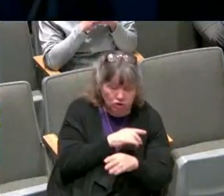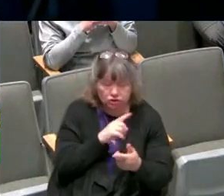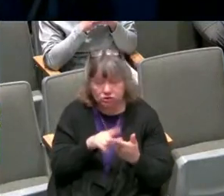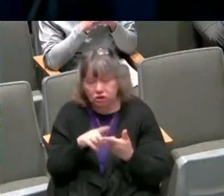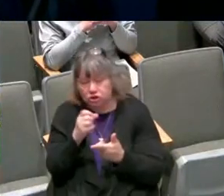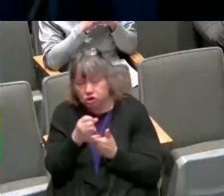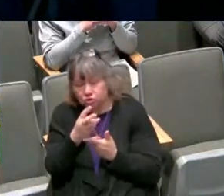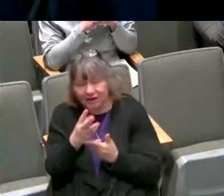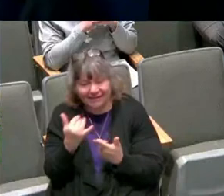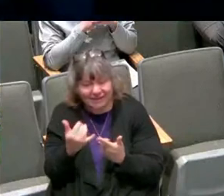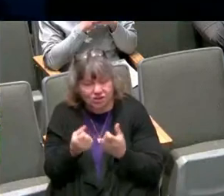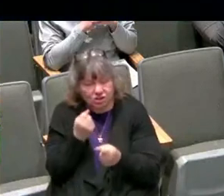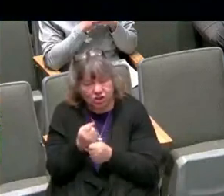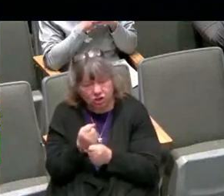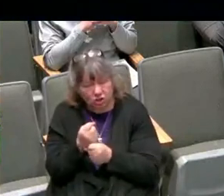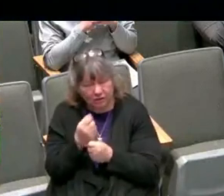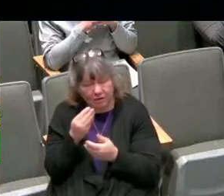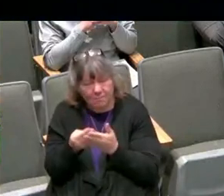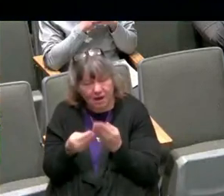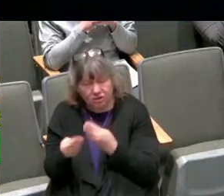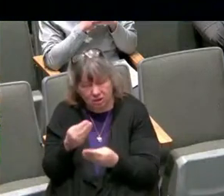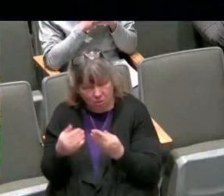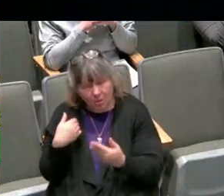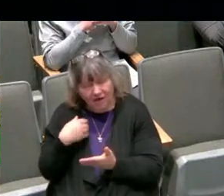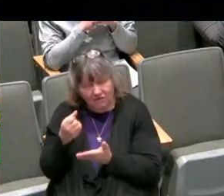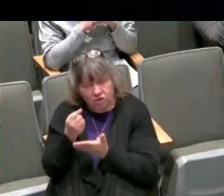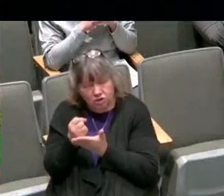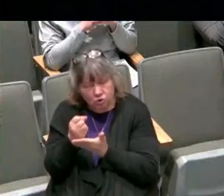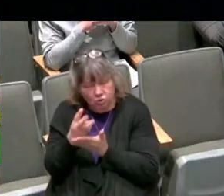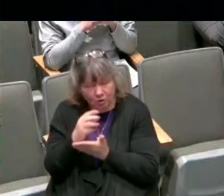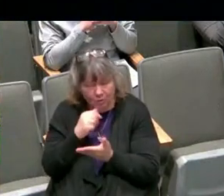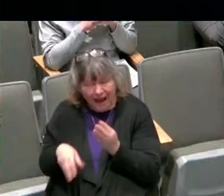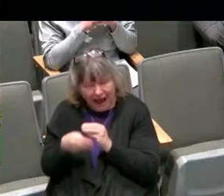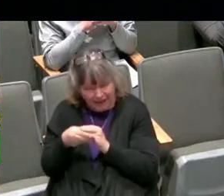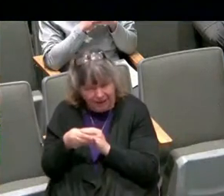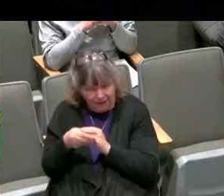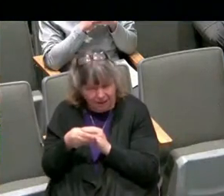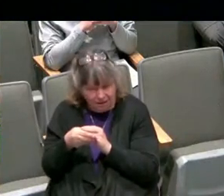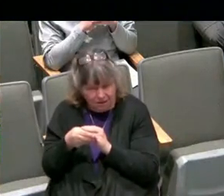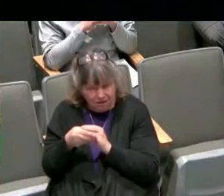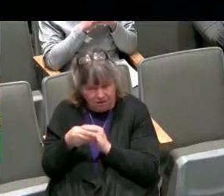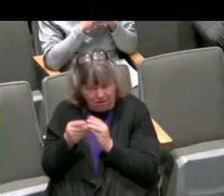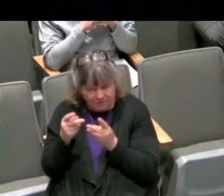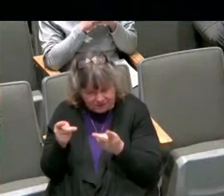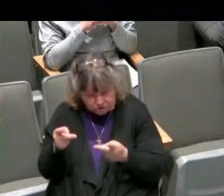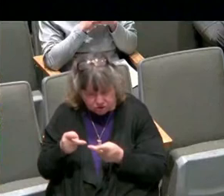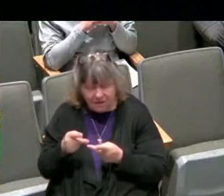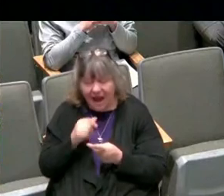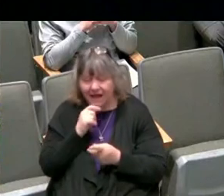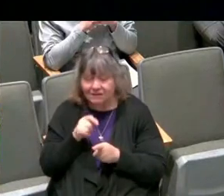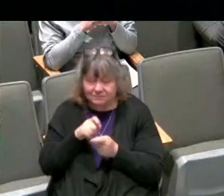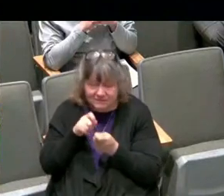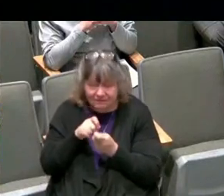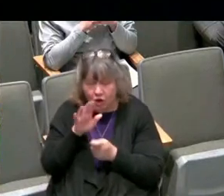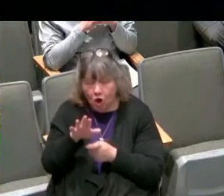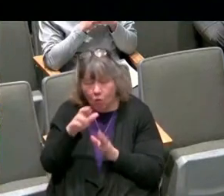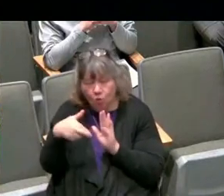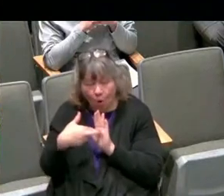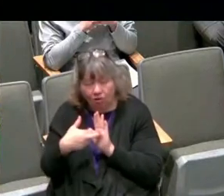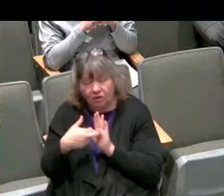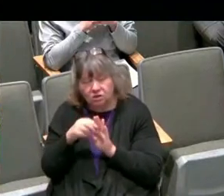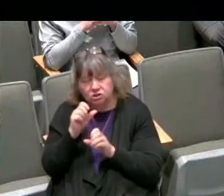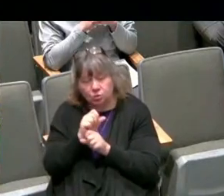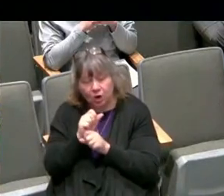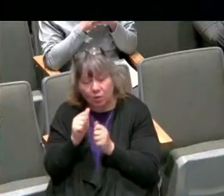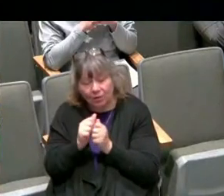this year in the budget you did see that we have a social worker that we have added in and in particular her role is to work